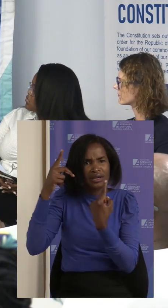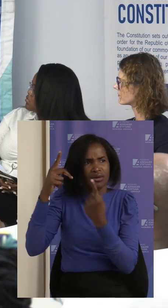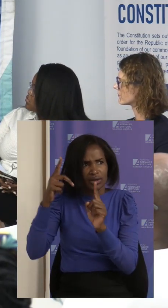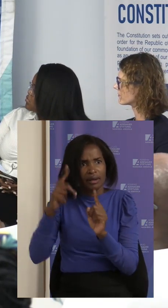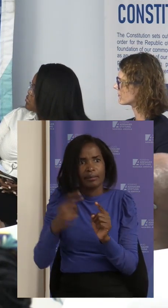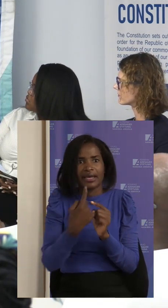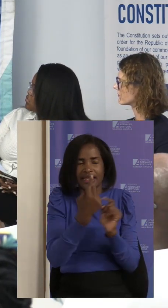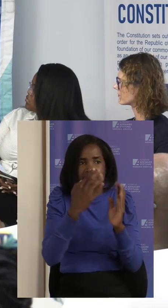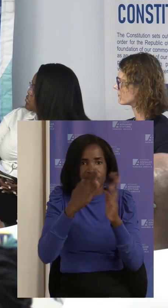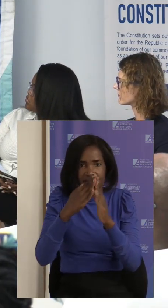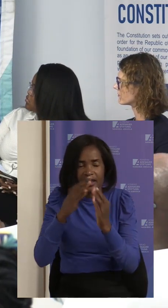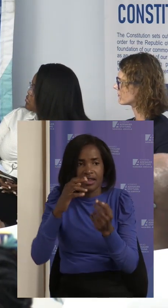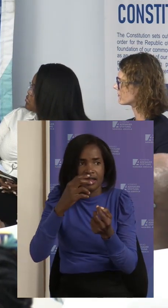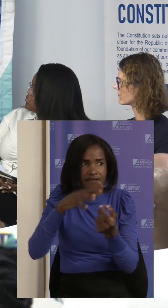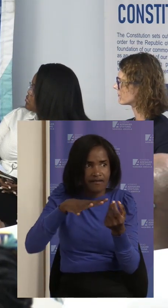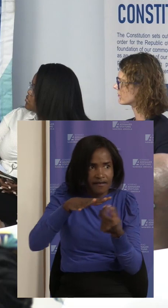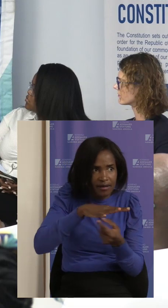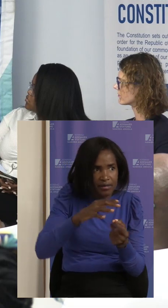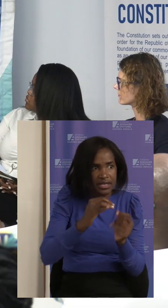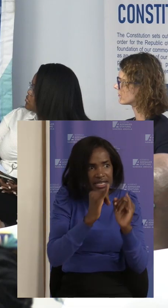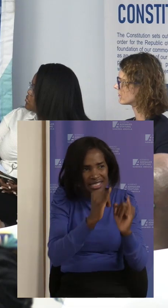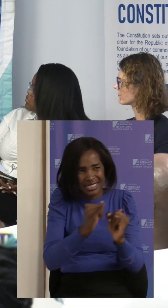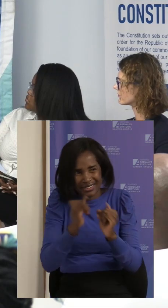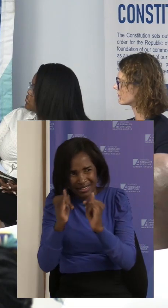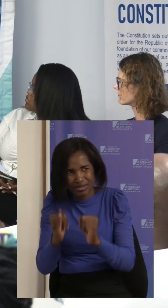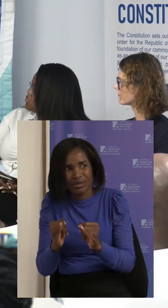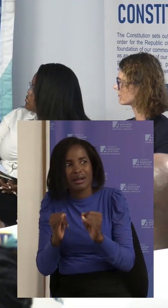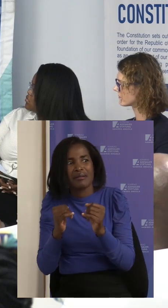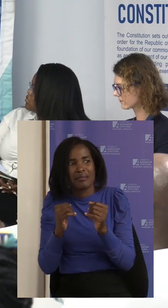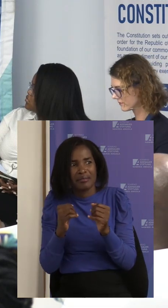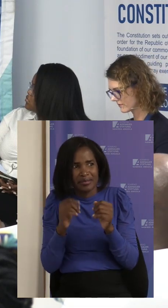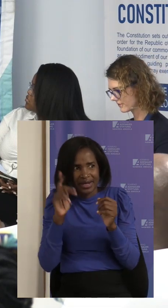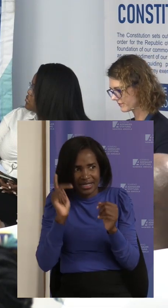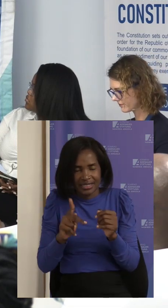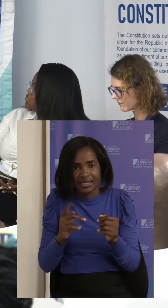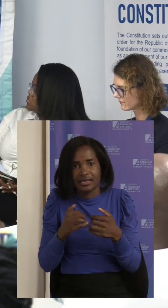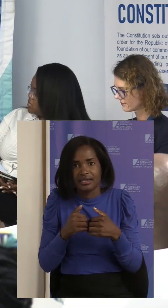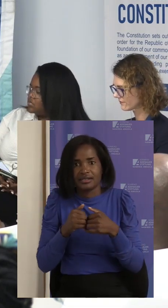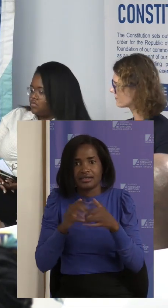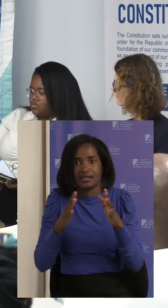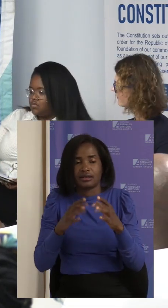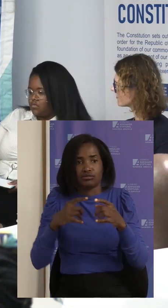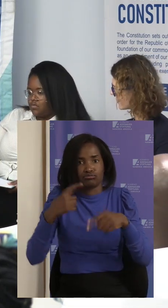every household and every individual and every interhuman relationship. I